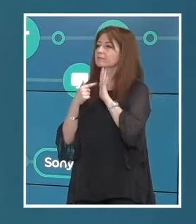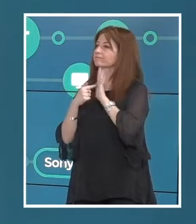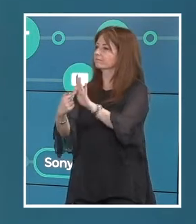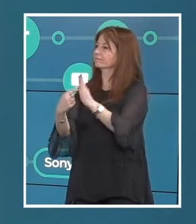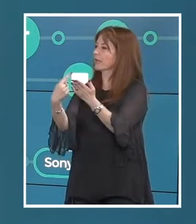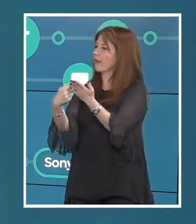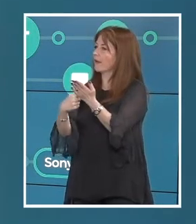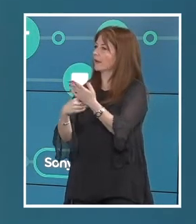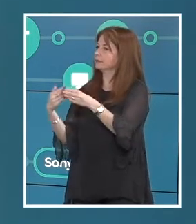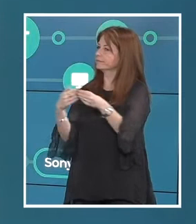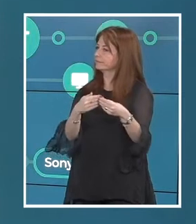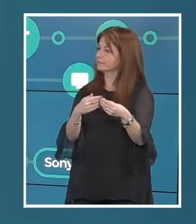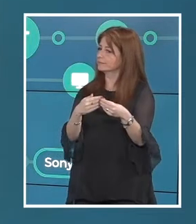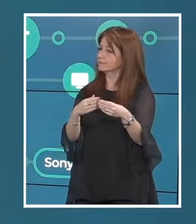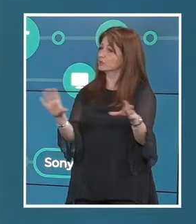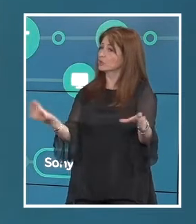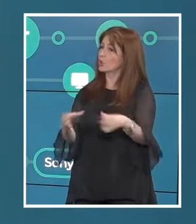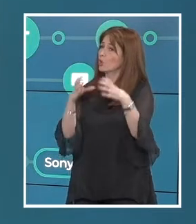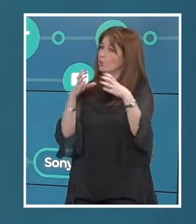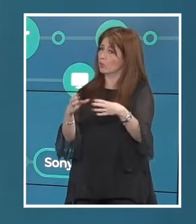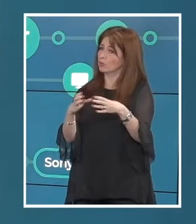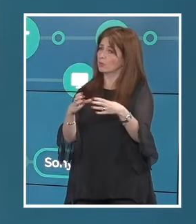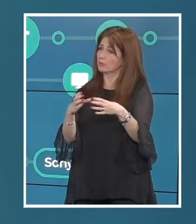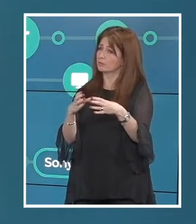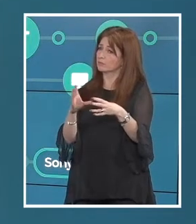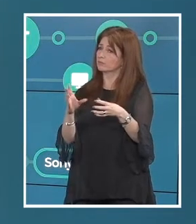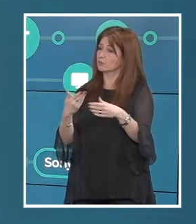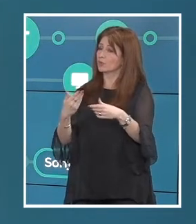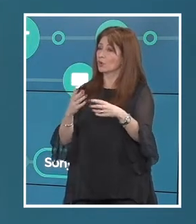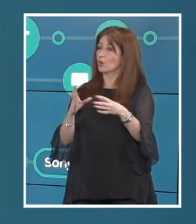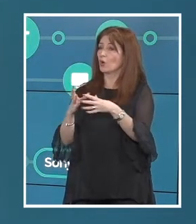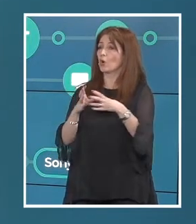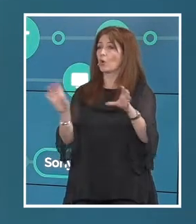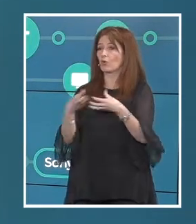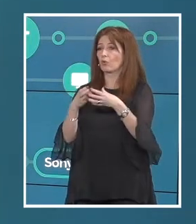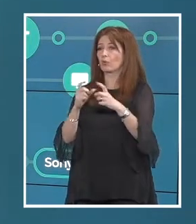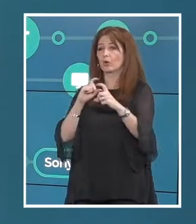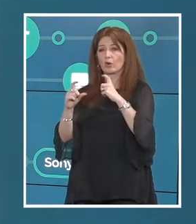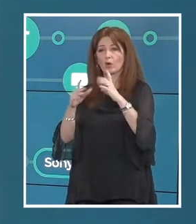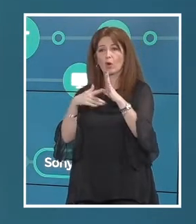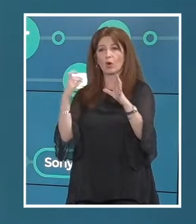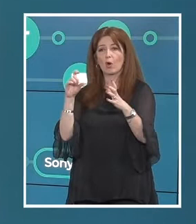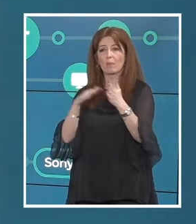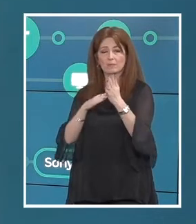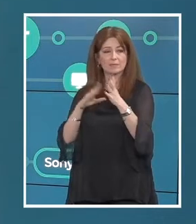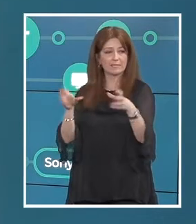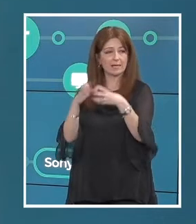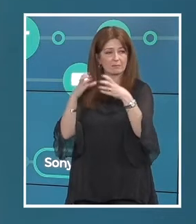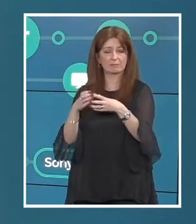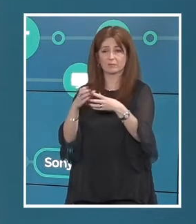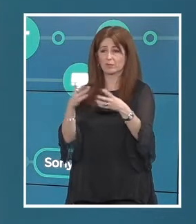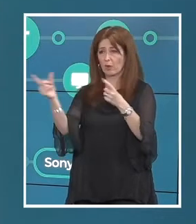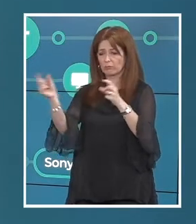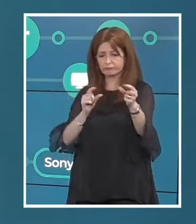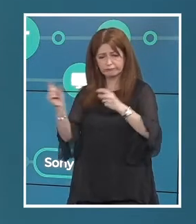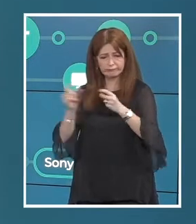we are quite a small team, the corporate comms team, and we get a lot of content coming in from lots of different departments, lots of different regions. We've got